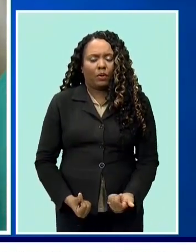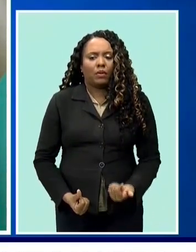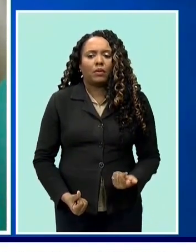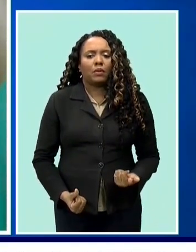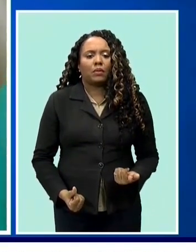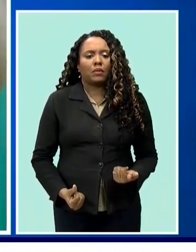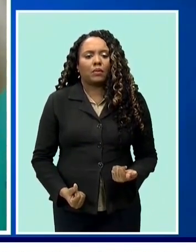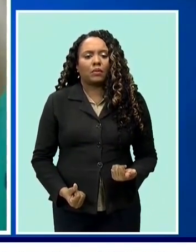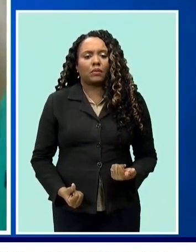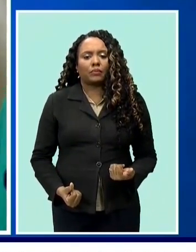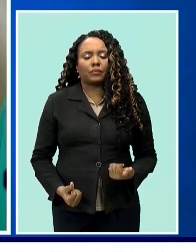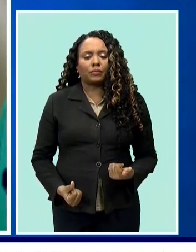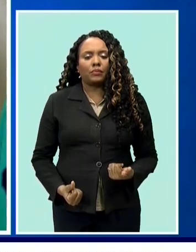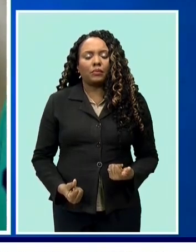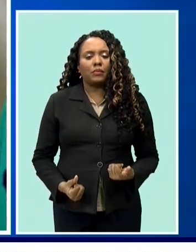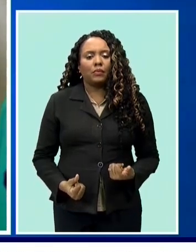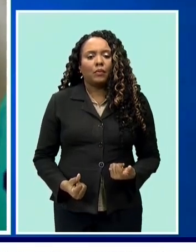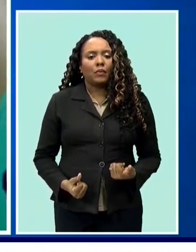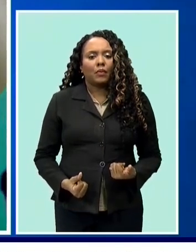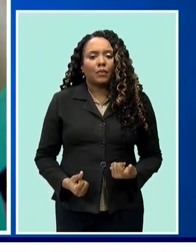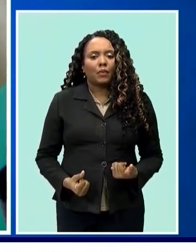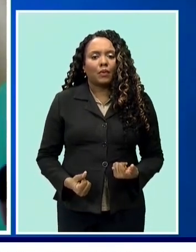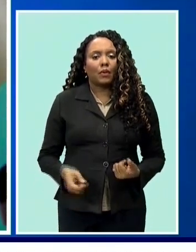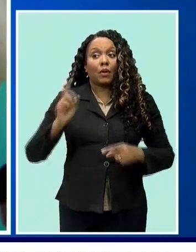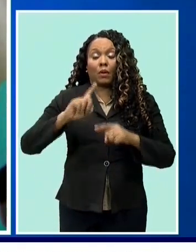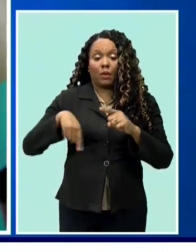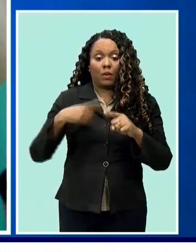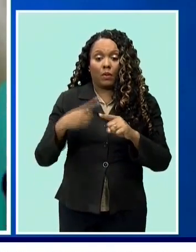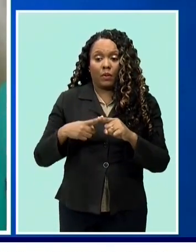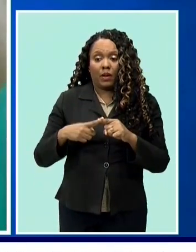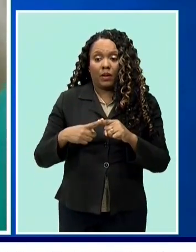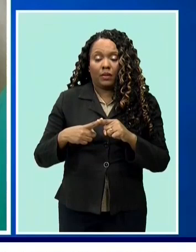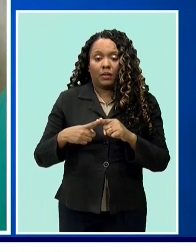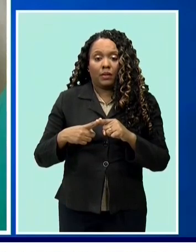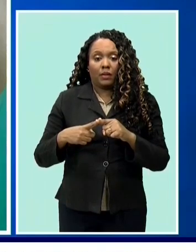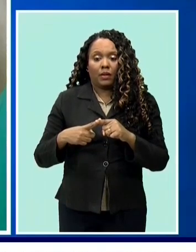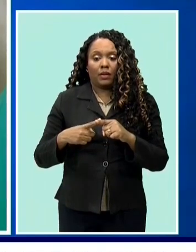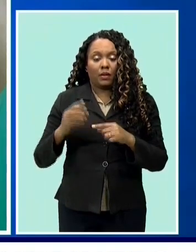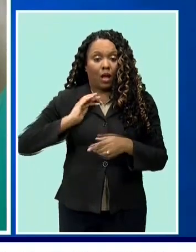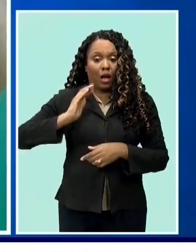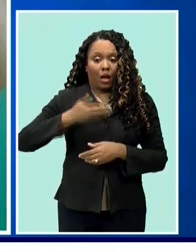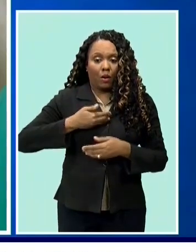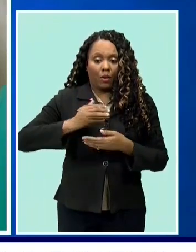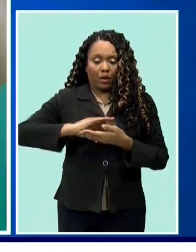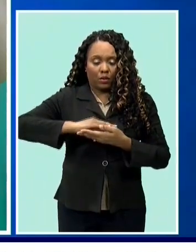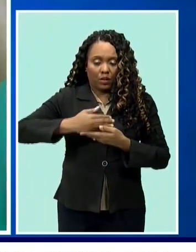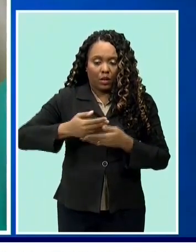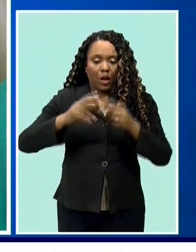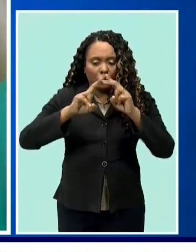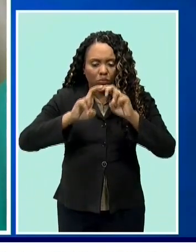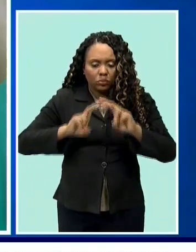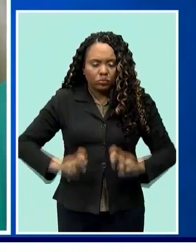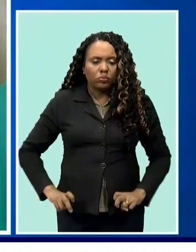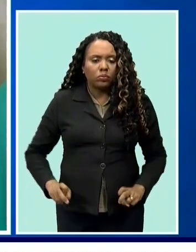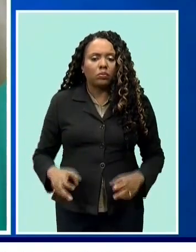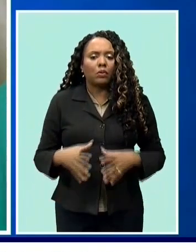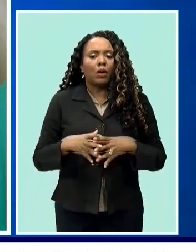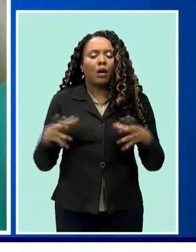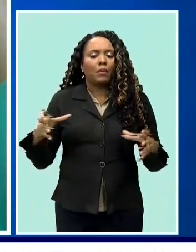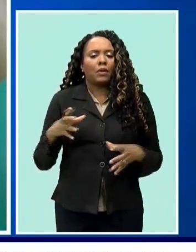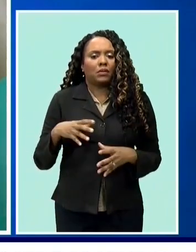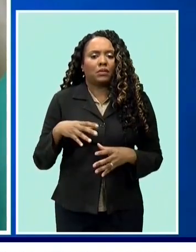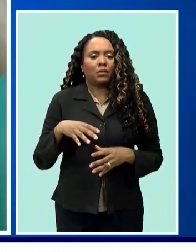determine if when the containers in Barbados that people are using, when they break down, how much of that concentration of PFA actually gets into the